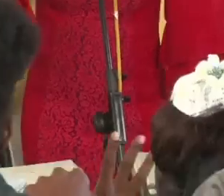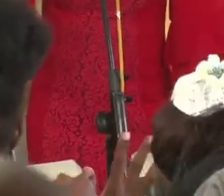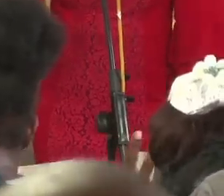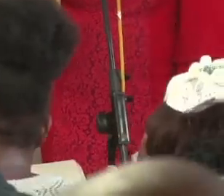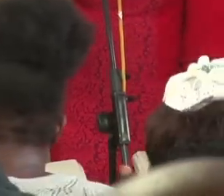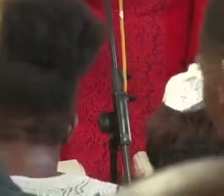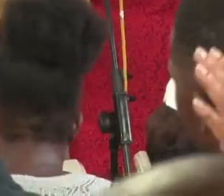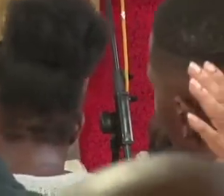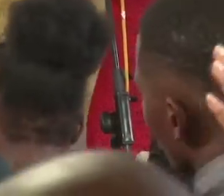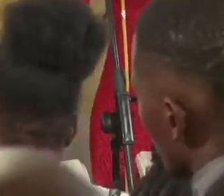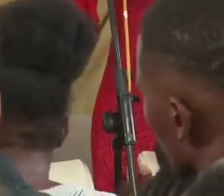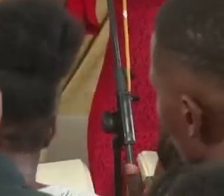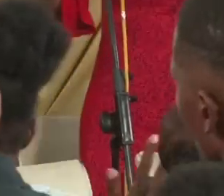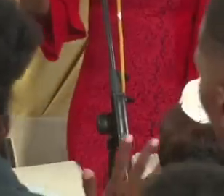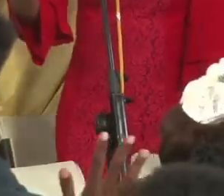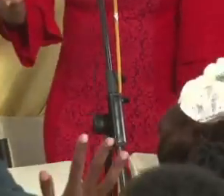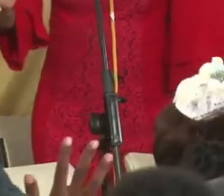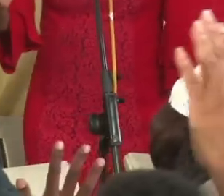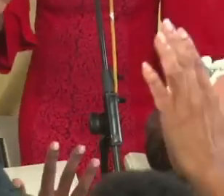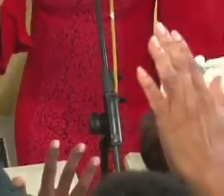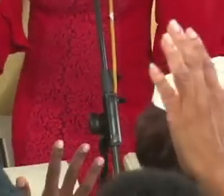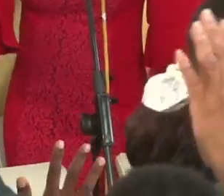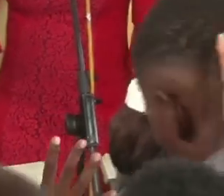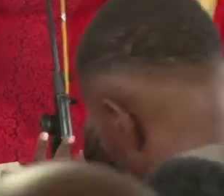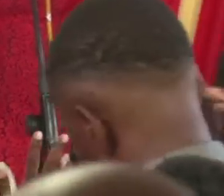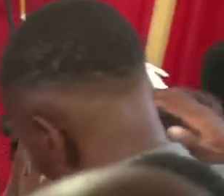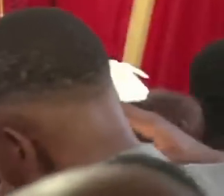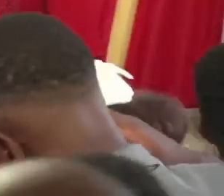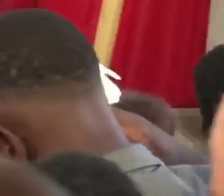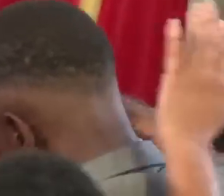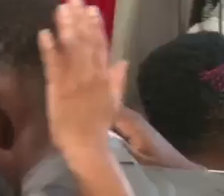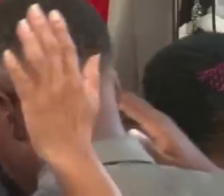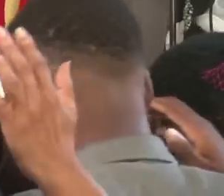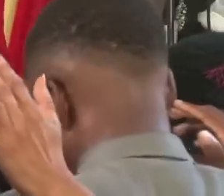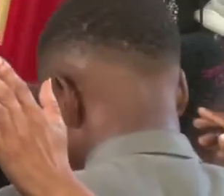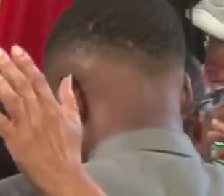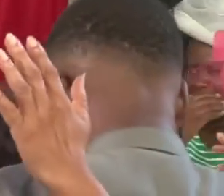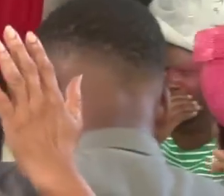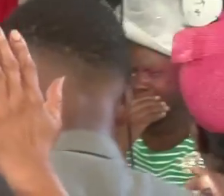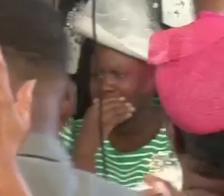Yes, Lord. Yes,